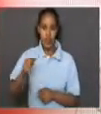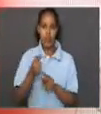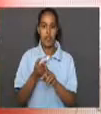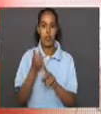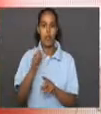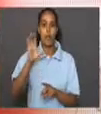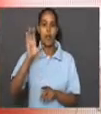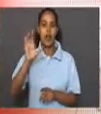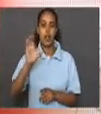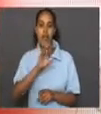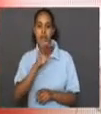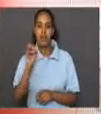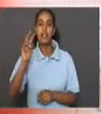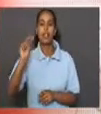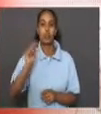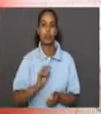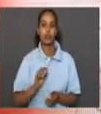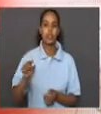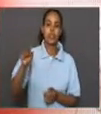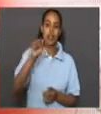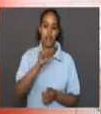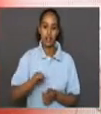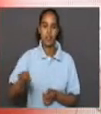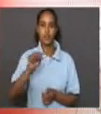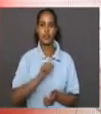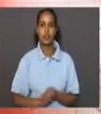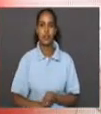from the carbon and nitrogen cycles.